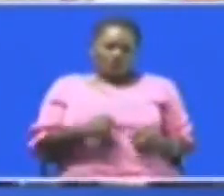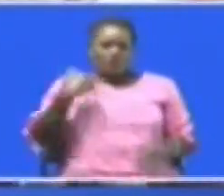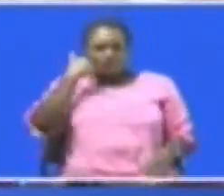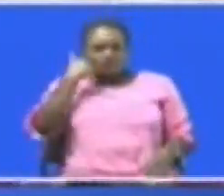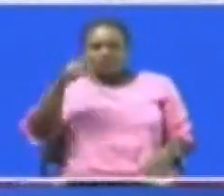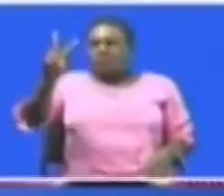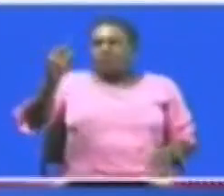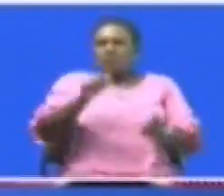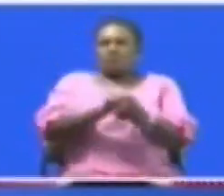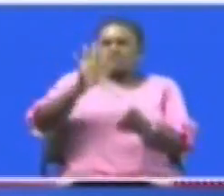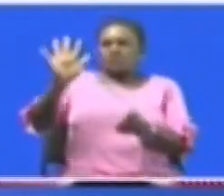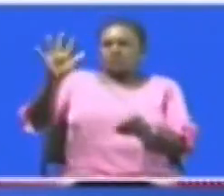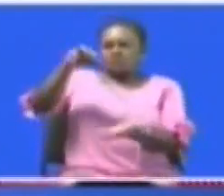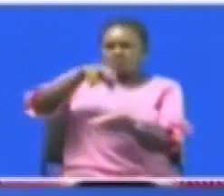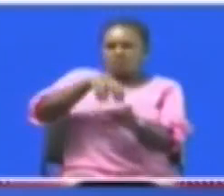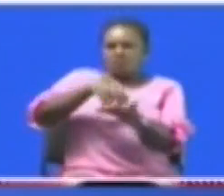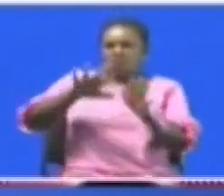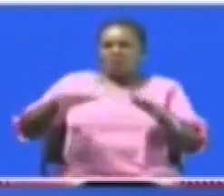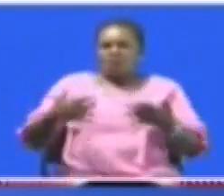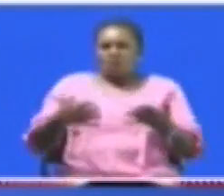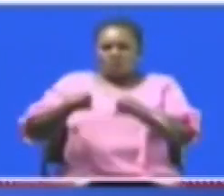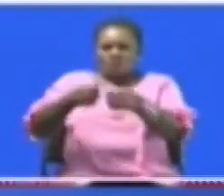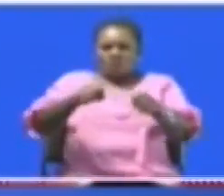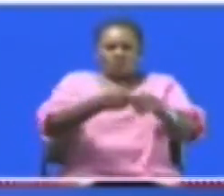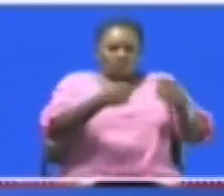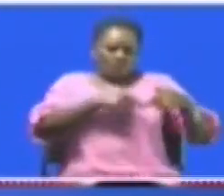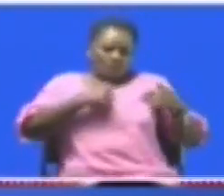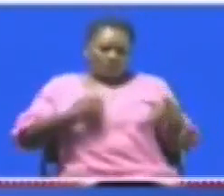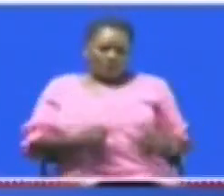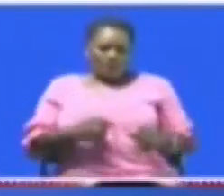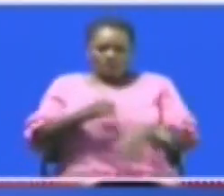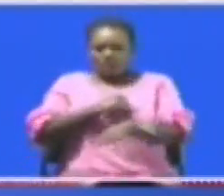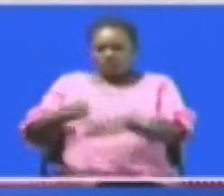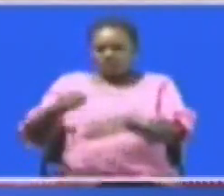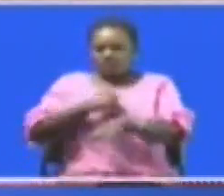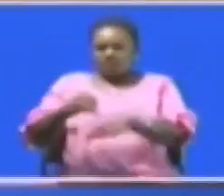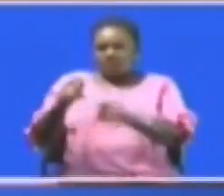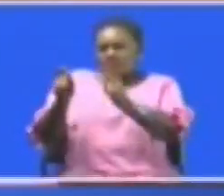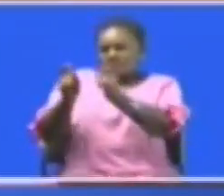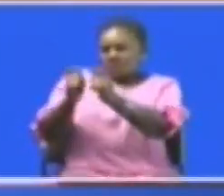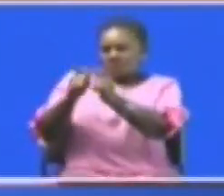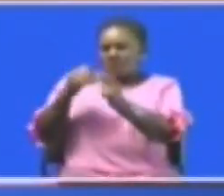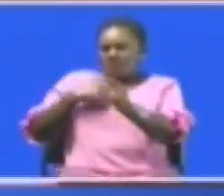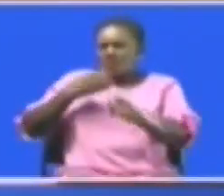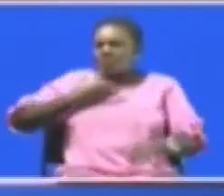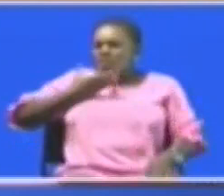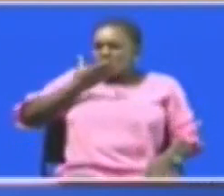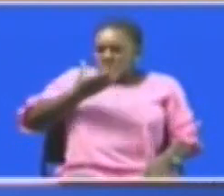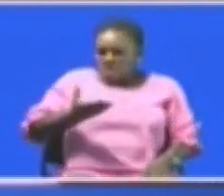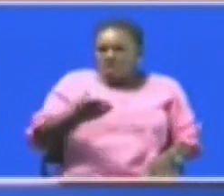in 2015. It's a condition caused by the damaging of the heart valves. Naumwa,